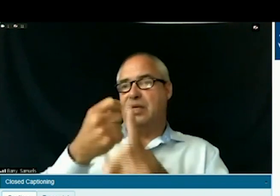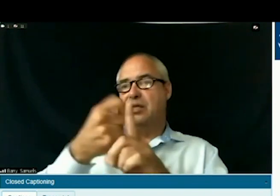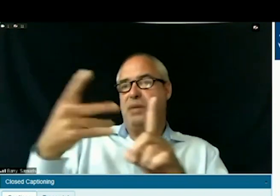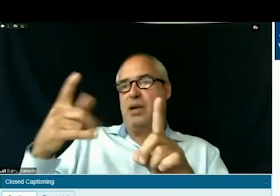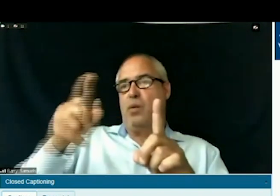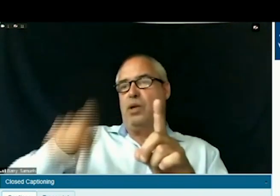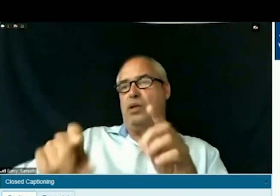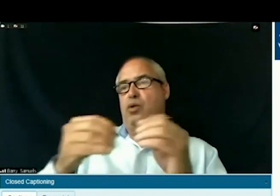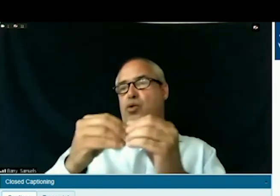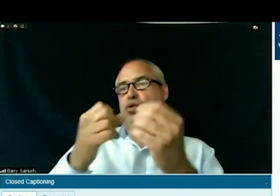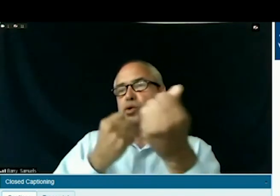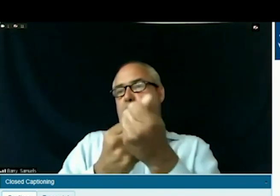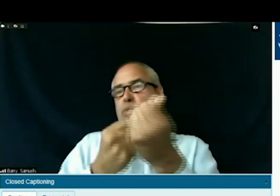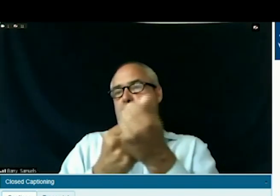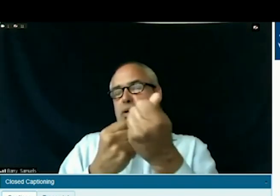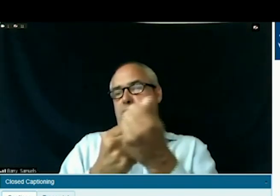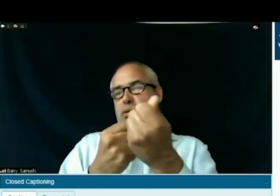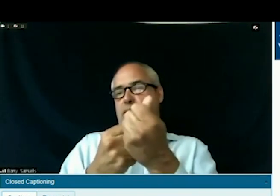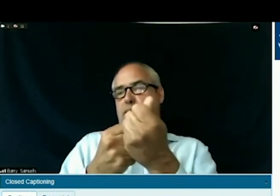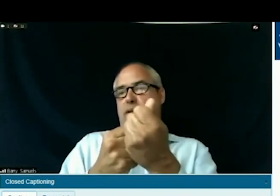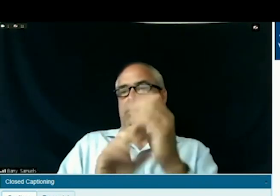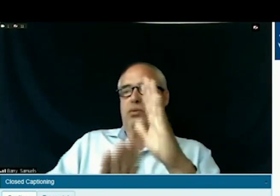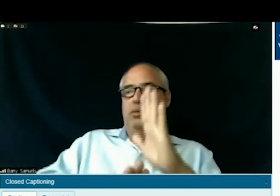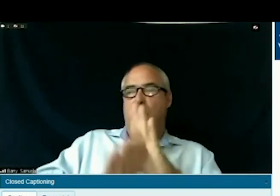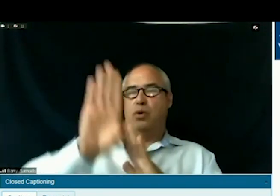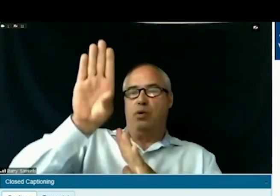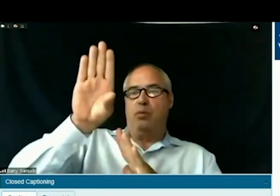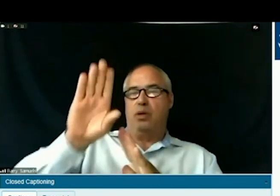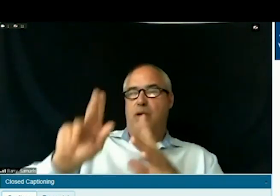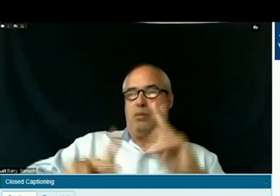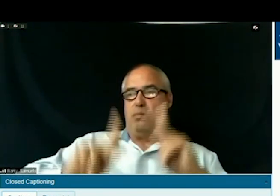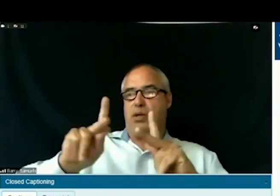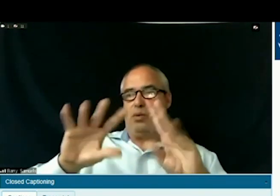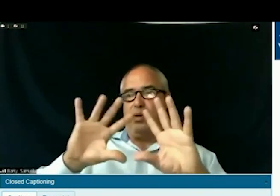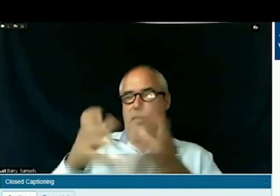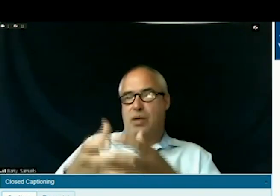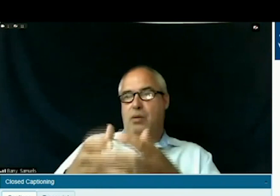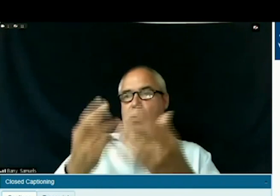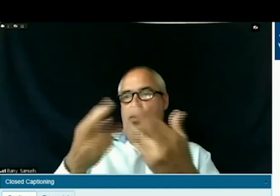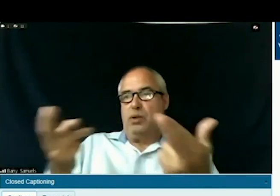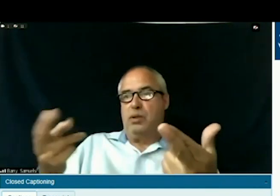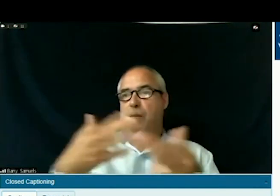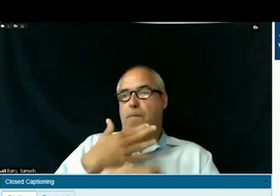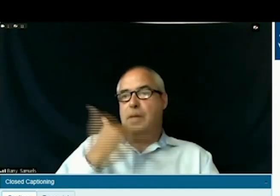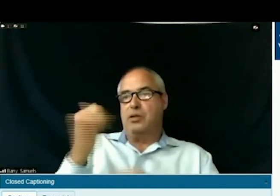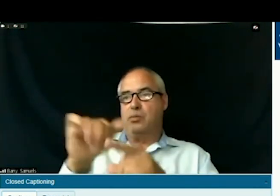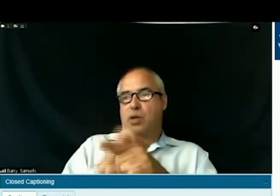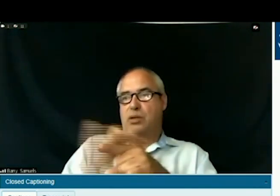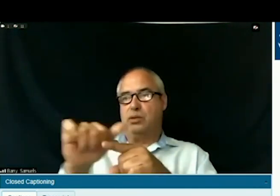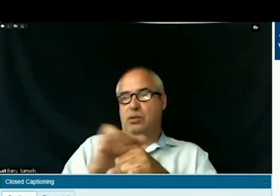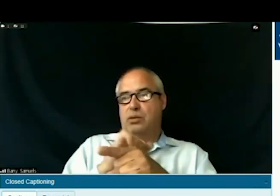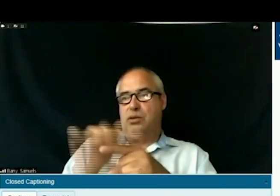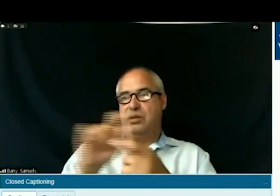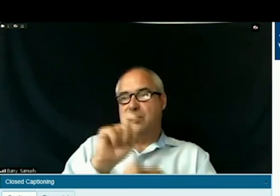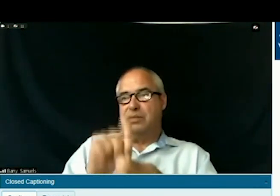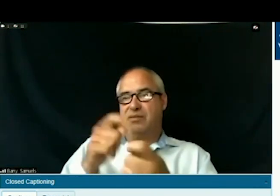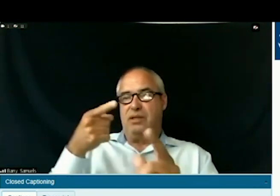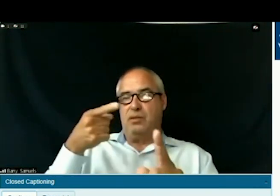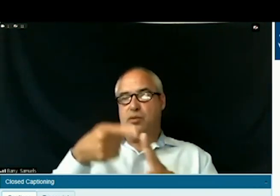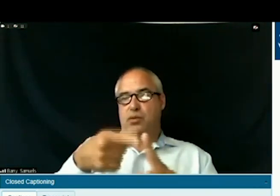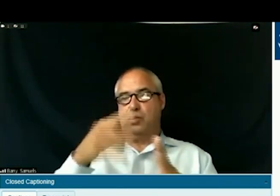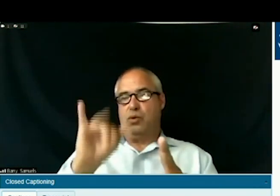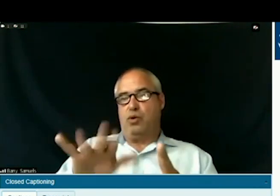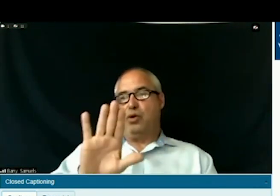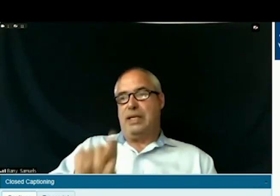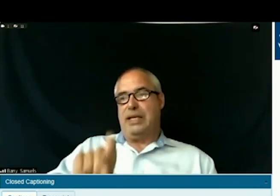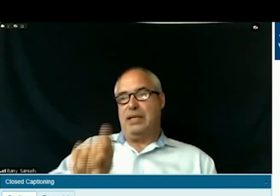to support this emerging and growing population? And are there resources or best practices specific to their